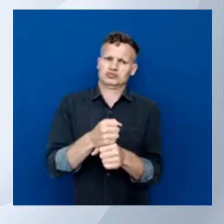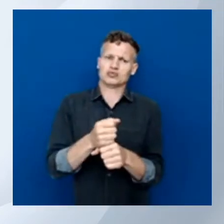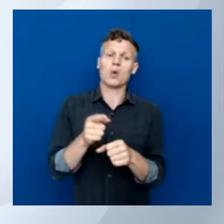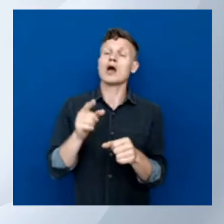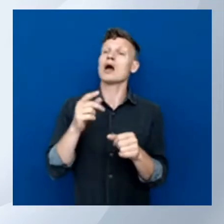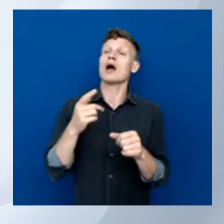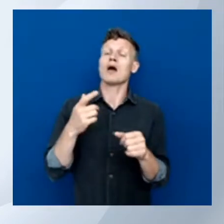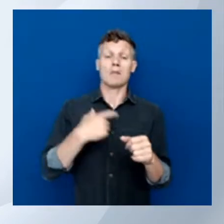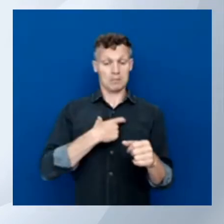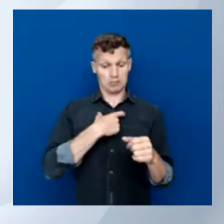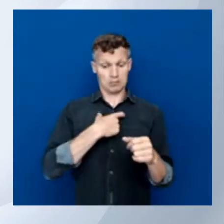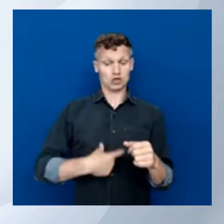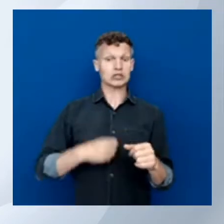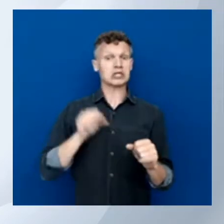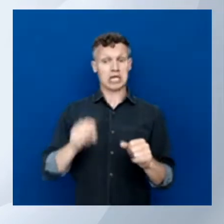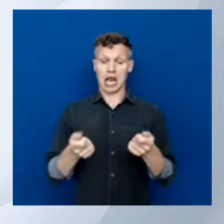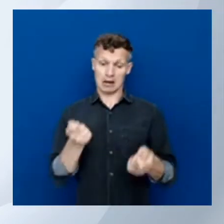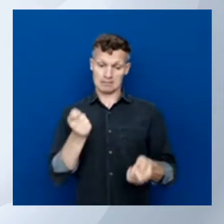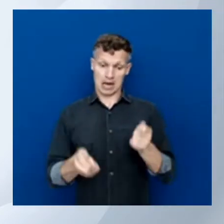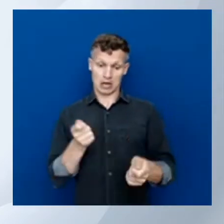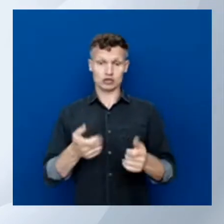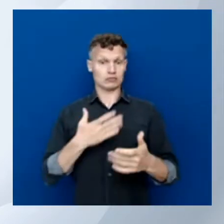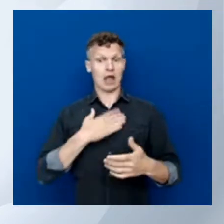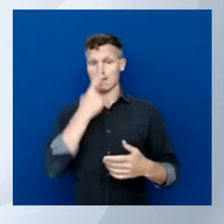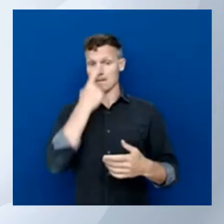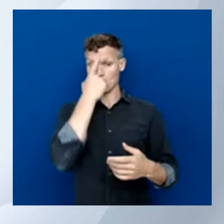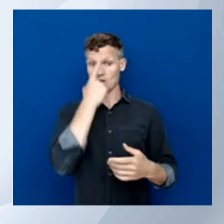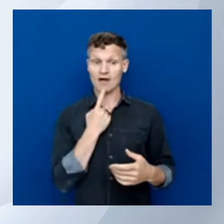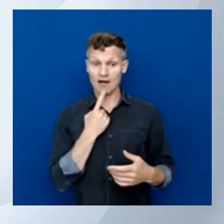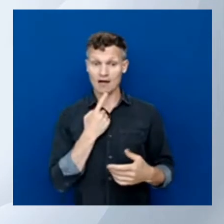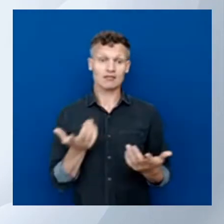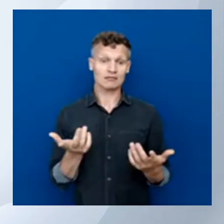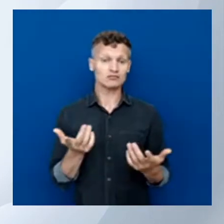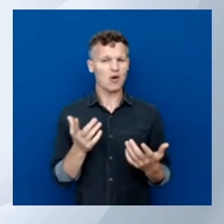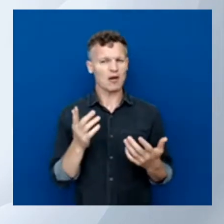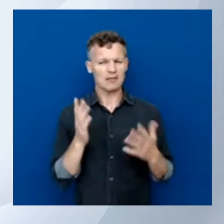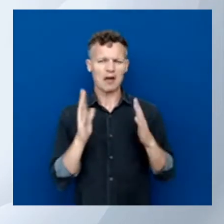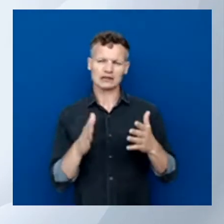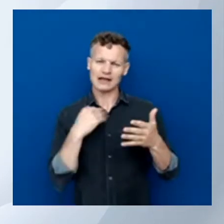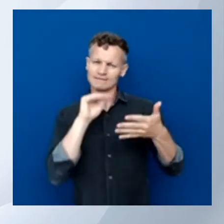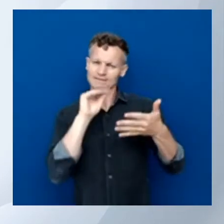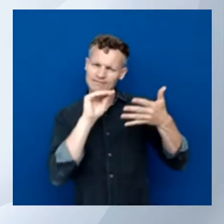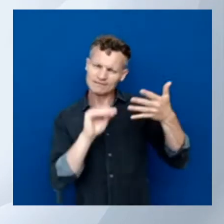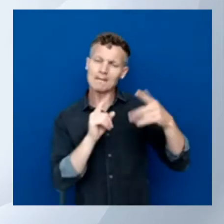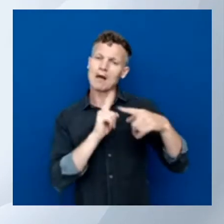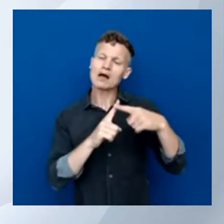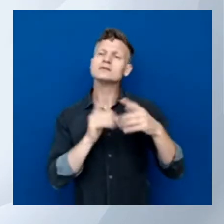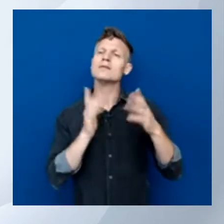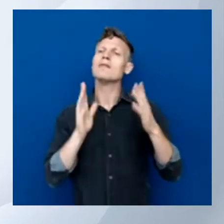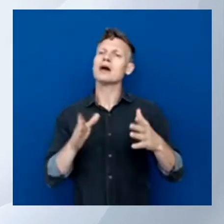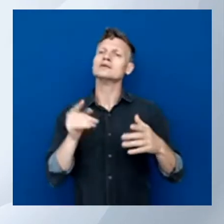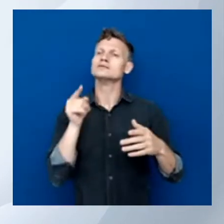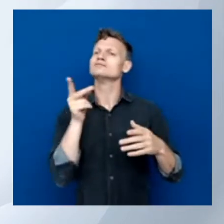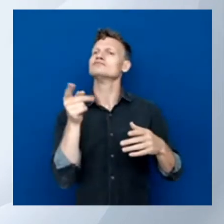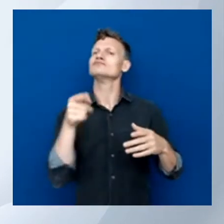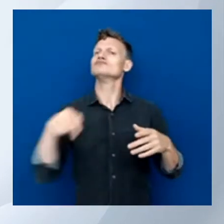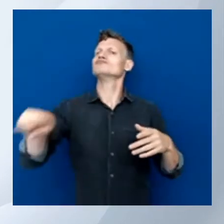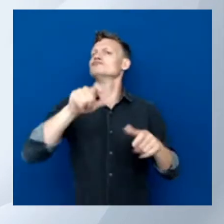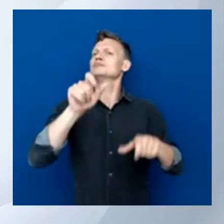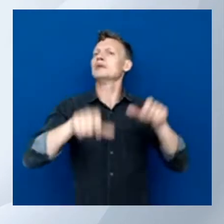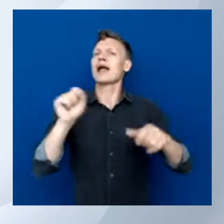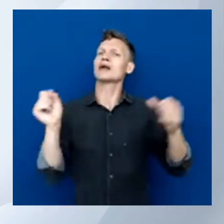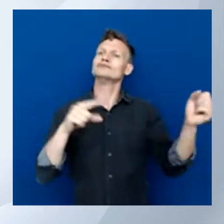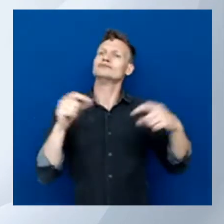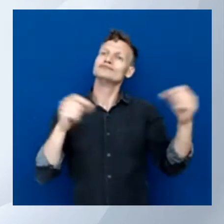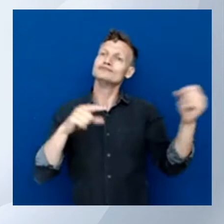got a way for them to chat and a way for them to post status updates. The exact behavior of the app